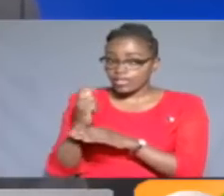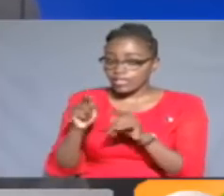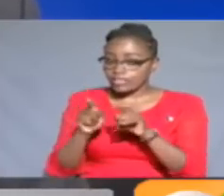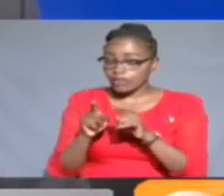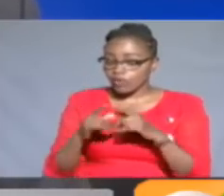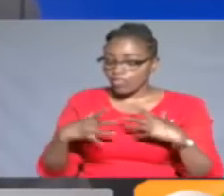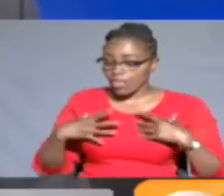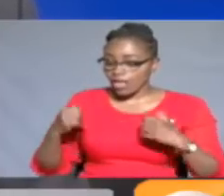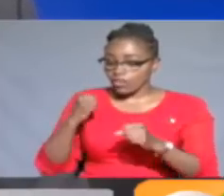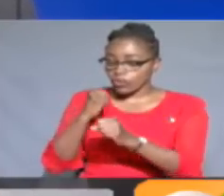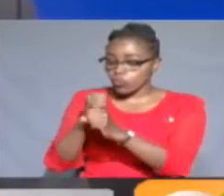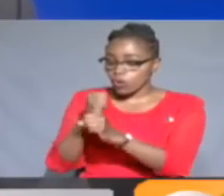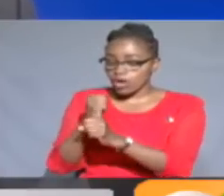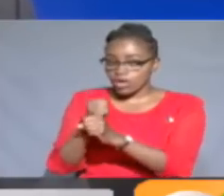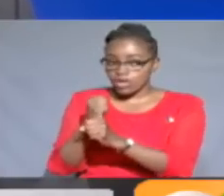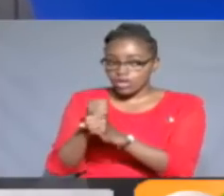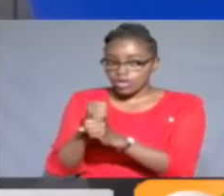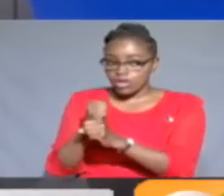health workers